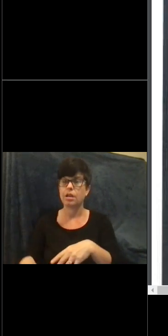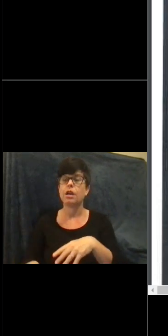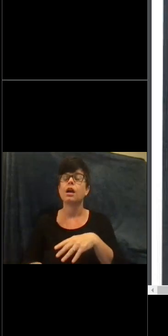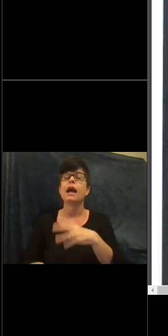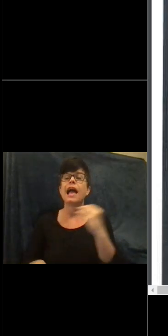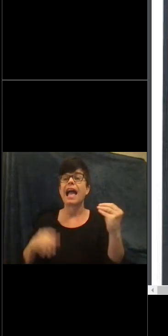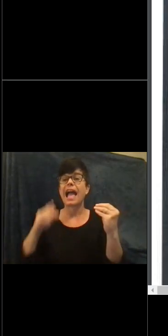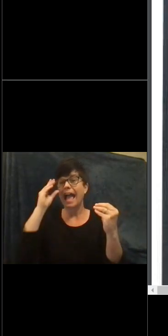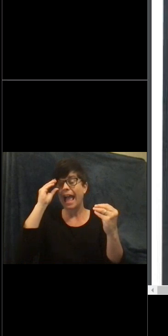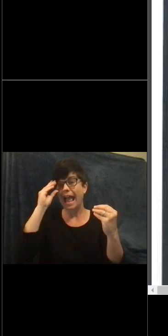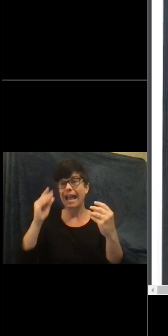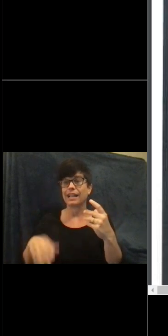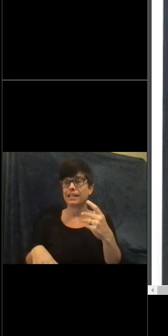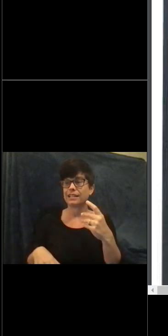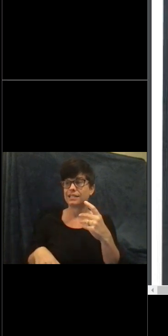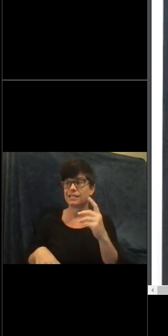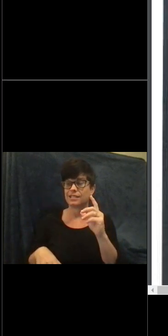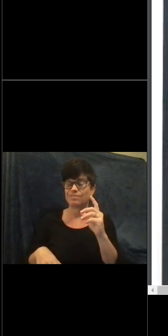exactly kind of how it is now.